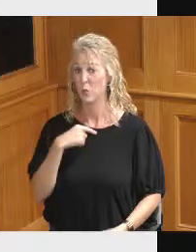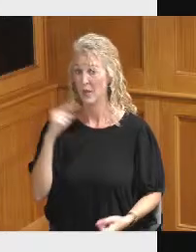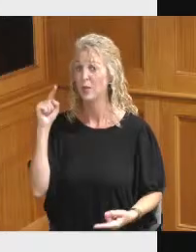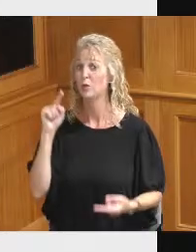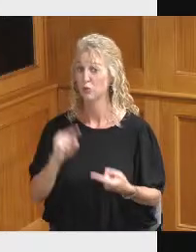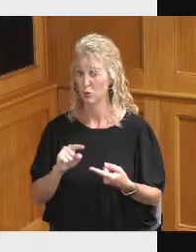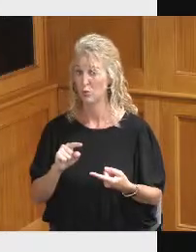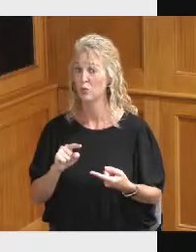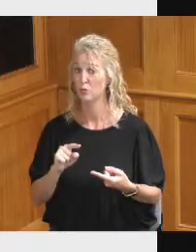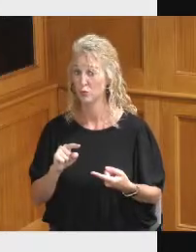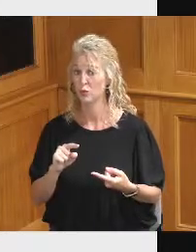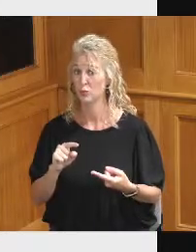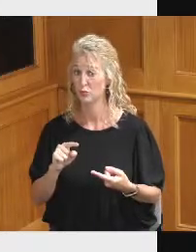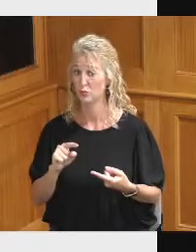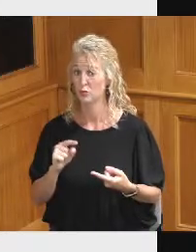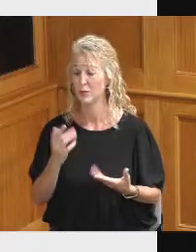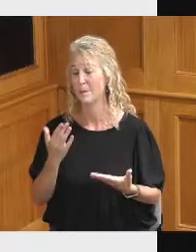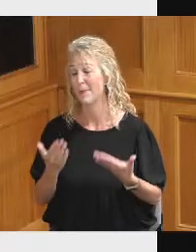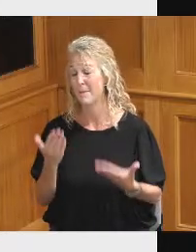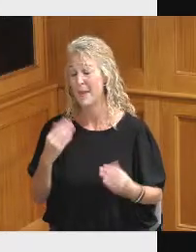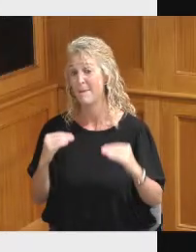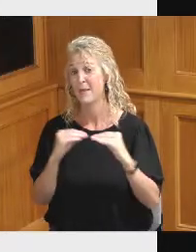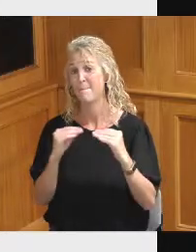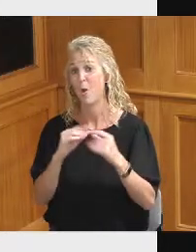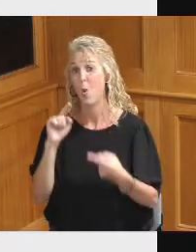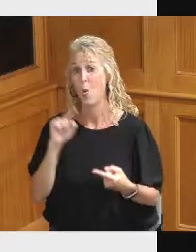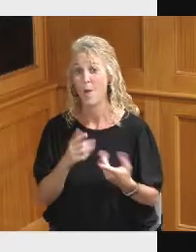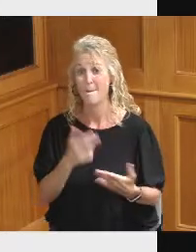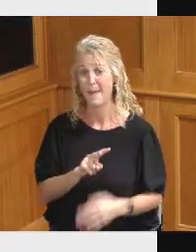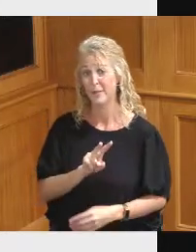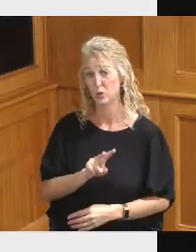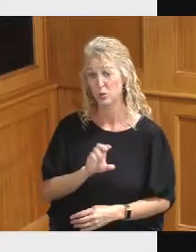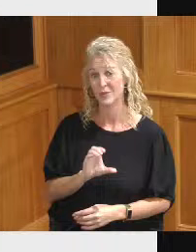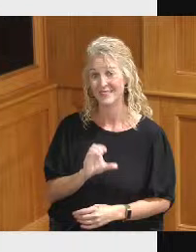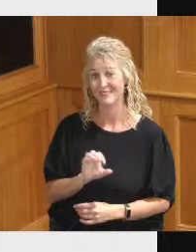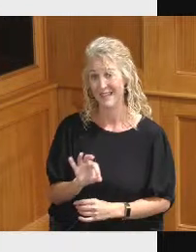after study. So reducing that further, perhaps to 2,